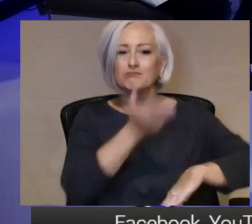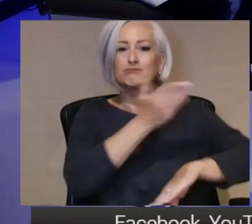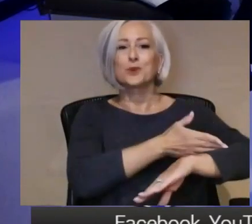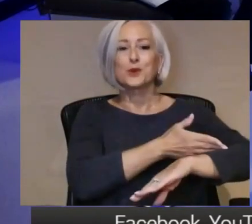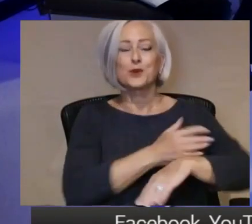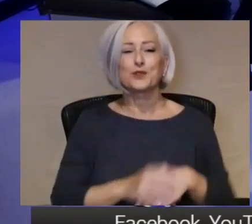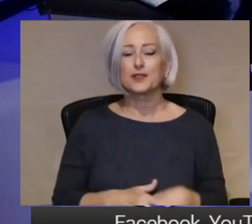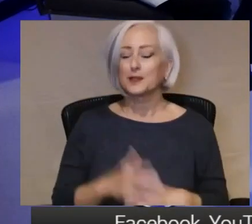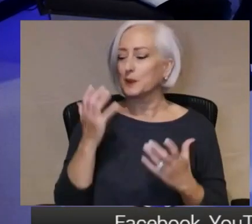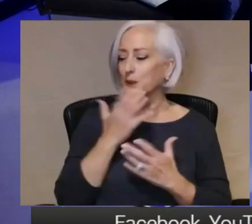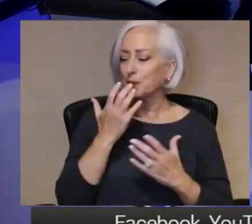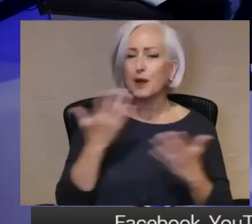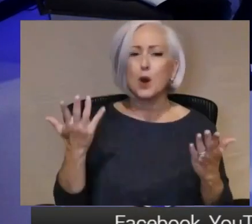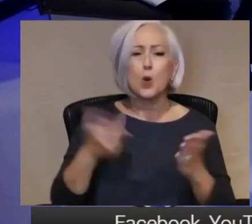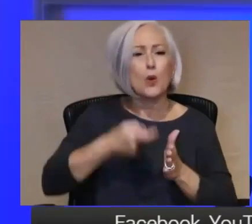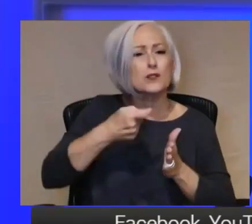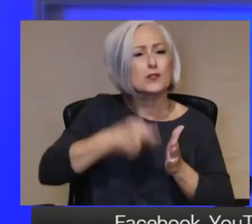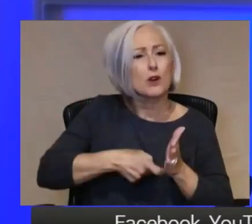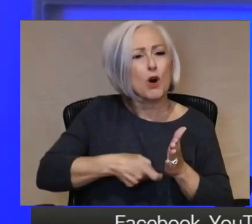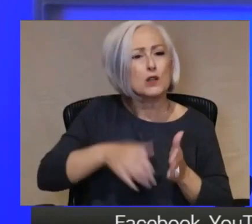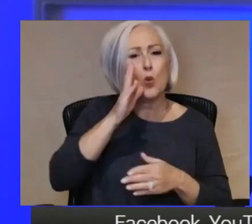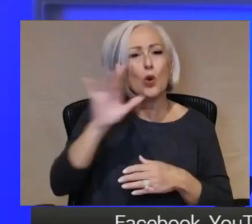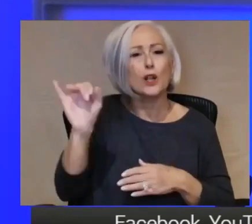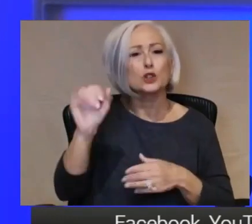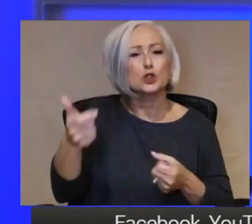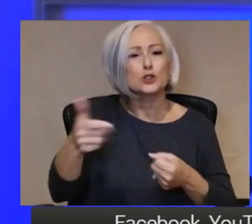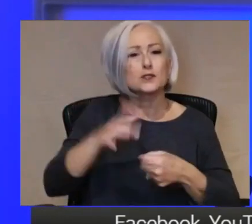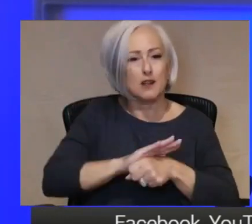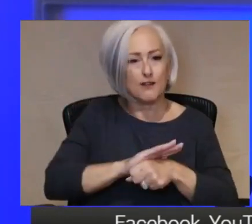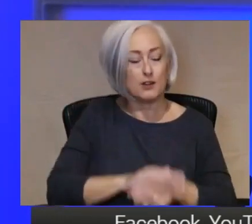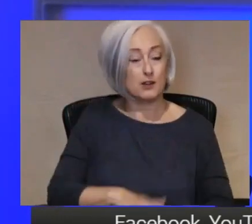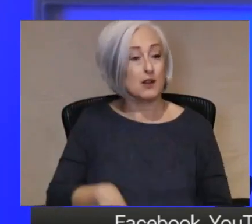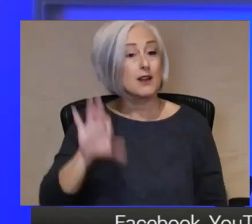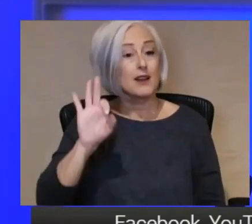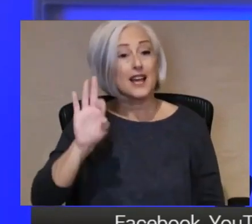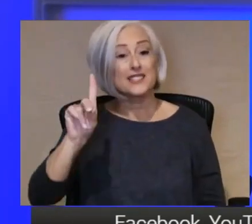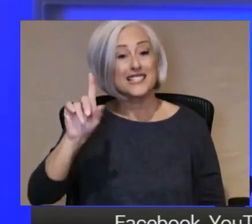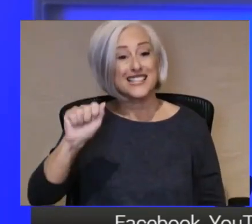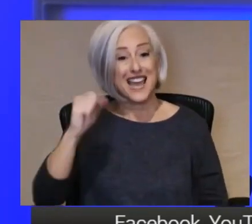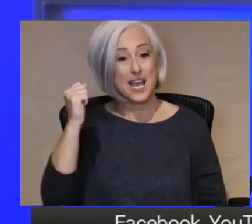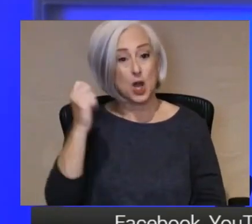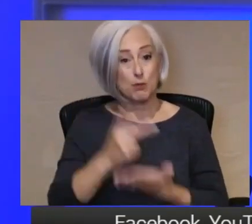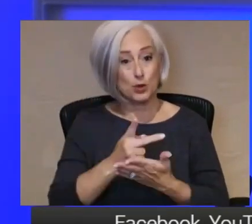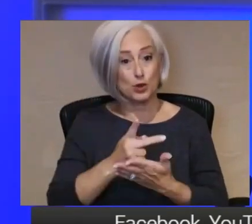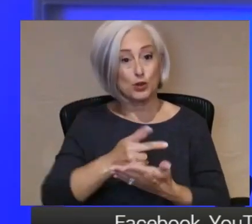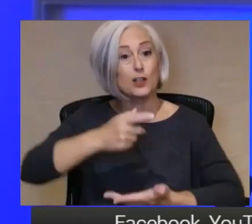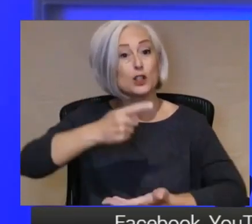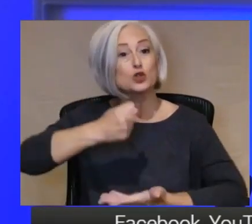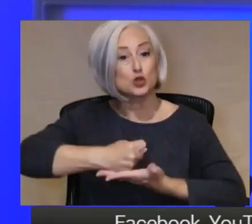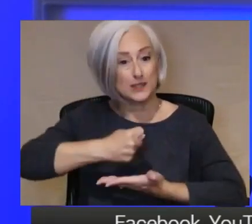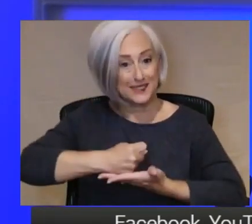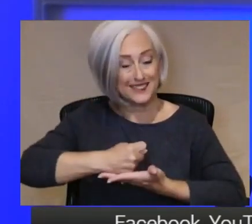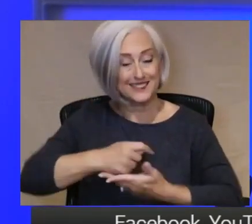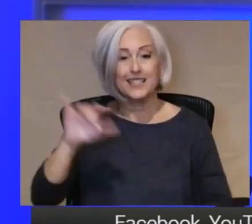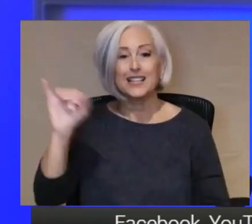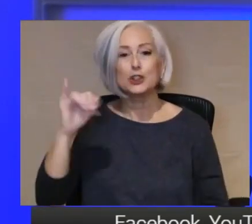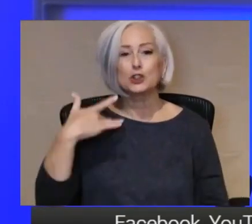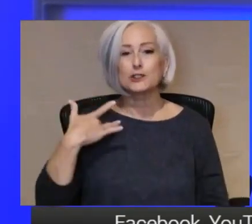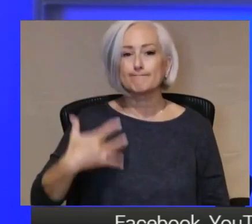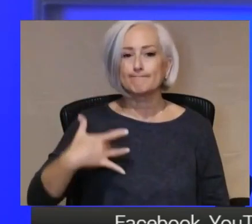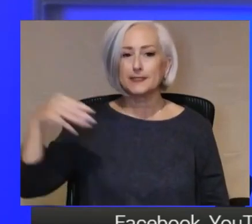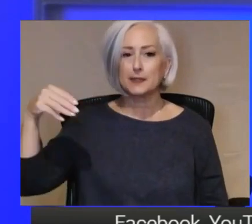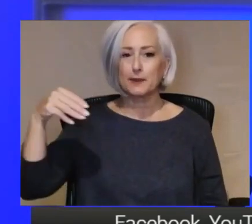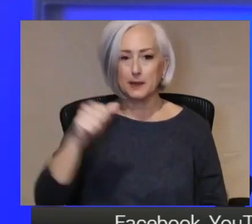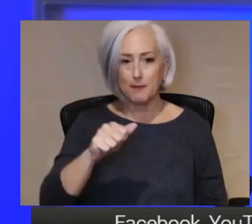cost like, and does insurance cover this? So it is an FDA-approved treatment and is covered by insurance for the most part. It is also covered by